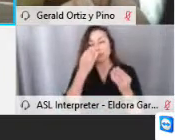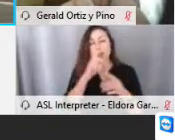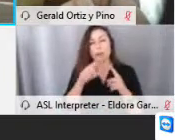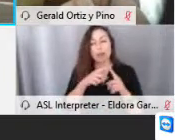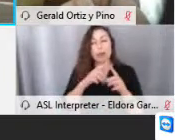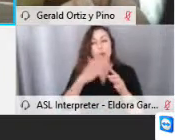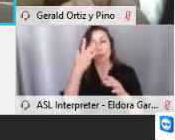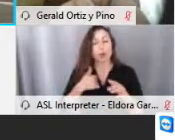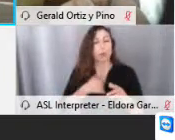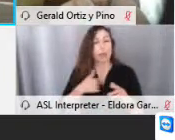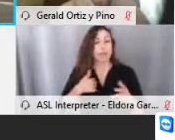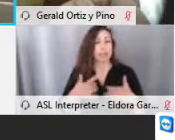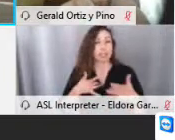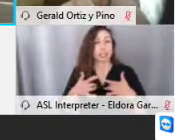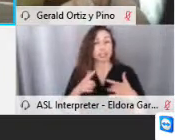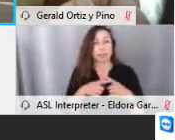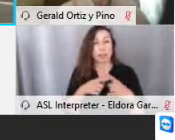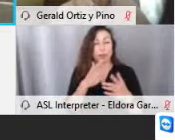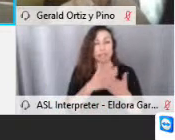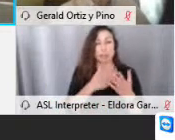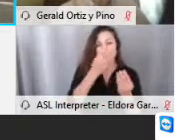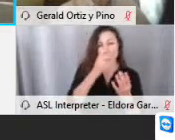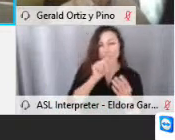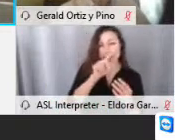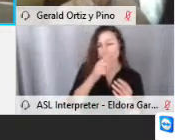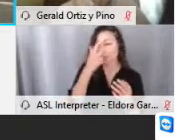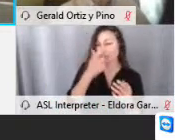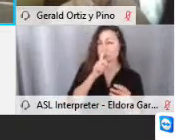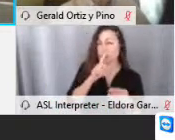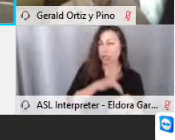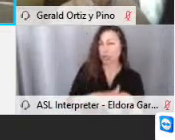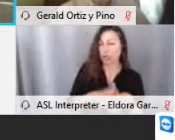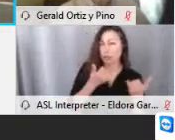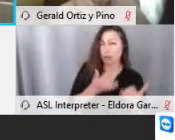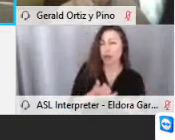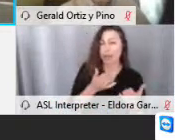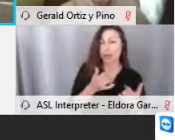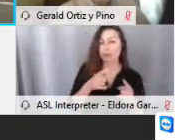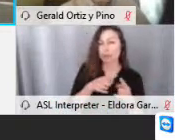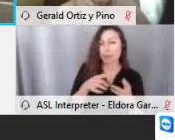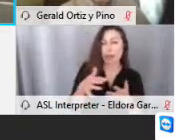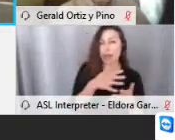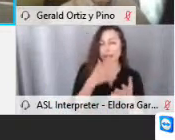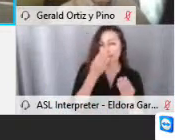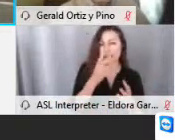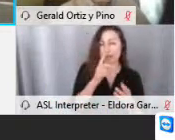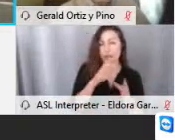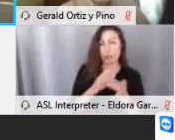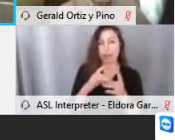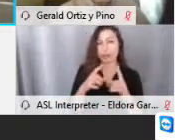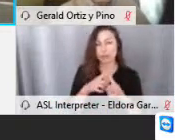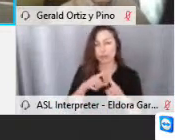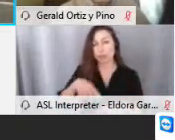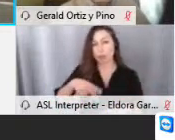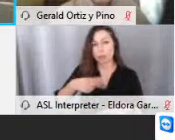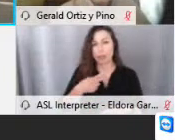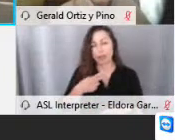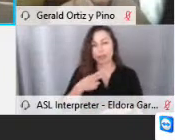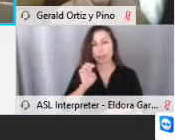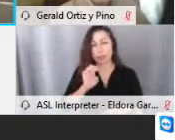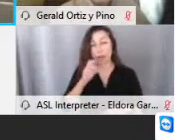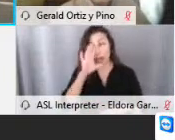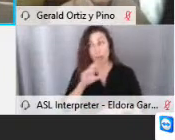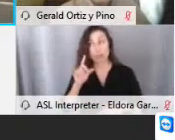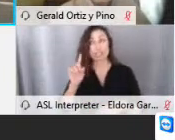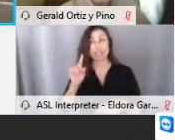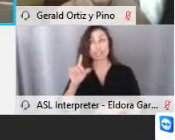have concerns about the data so early on in the public health emergency. I know it feels like it's been